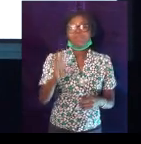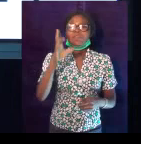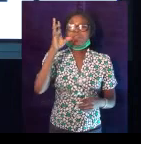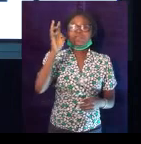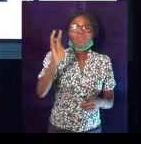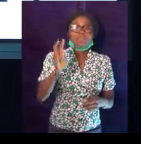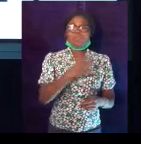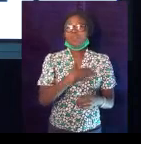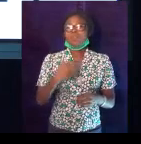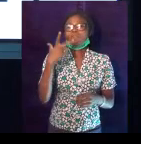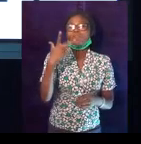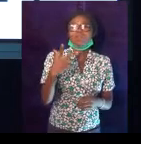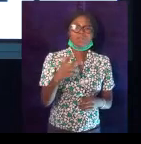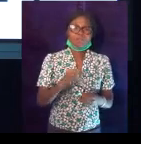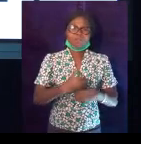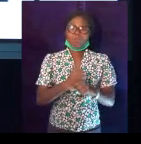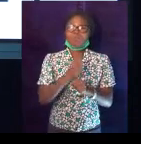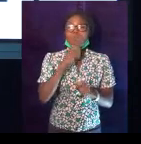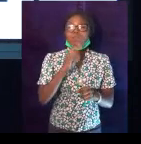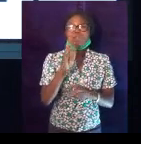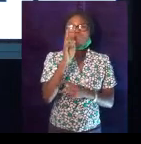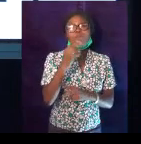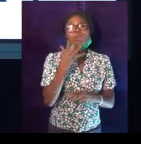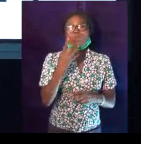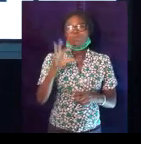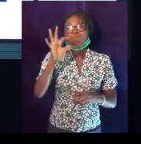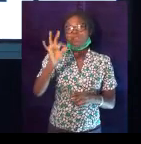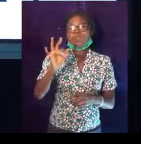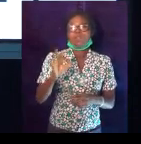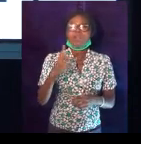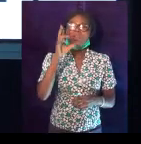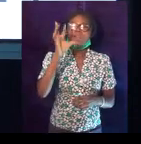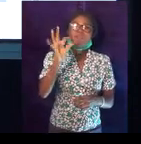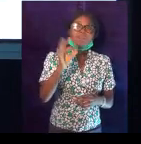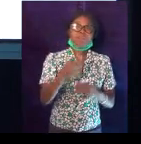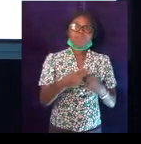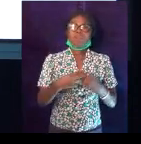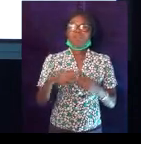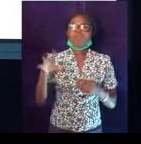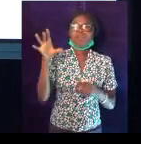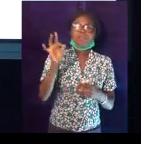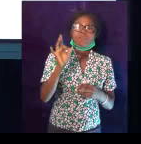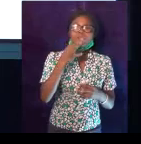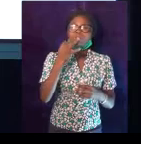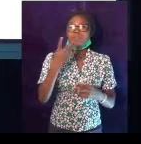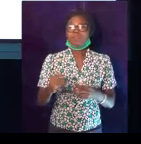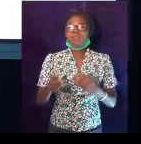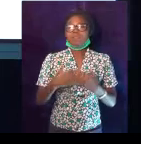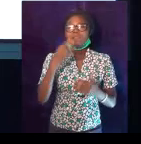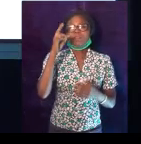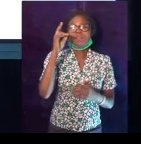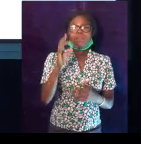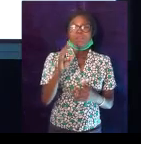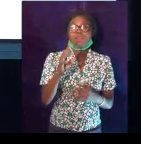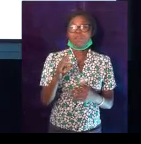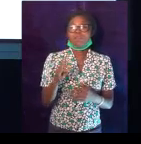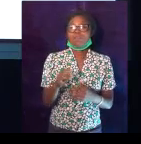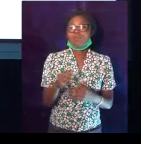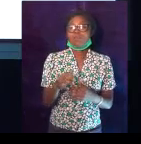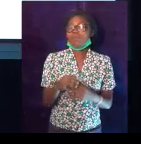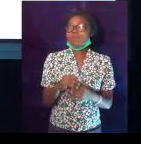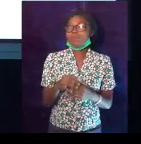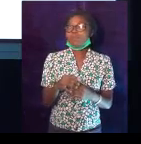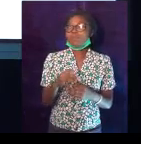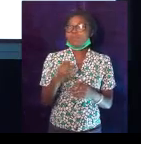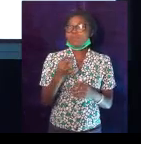6. 6 and 3 to make it up to 9. 9 times 8 is very easy. Complete